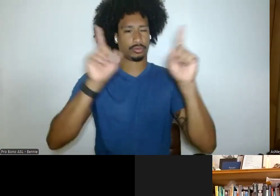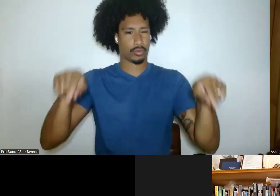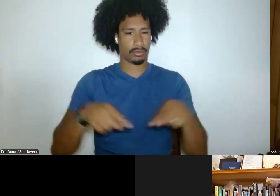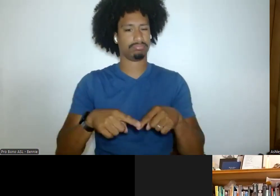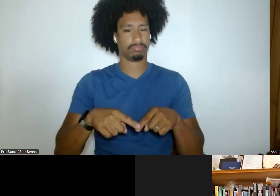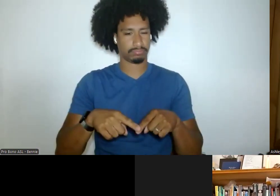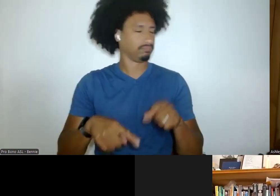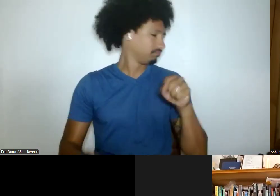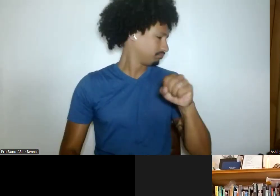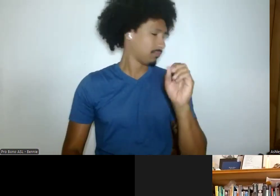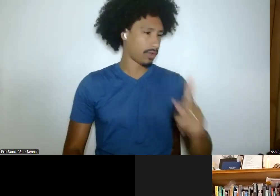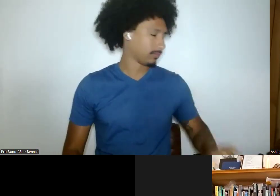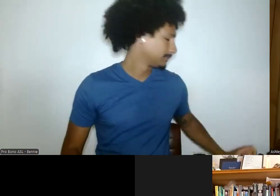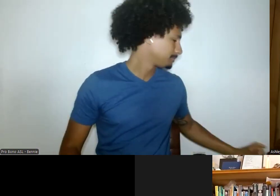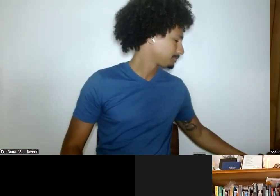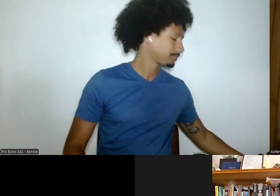Okay.